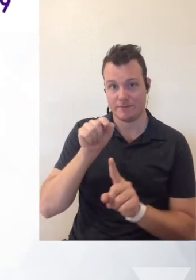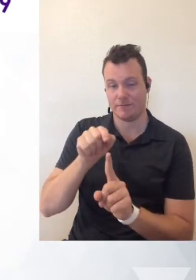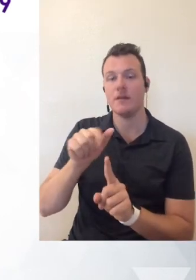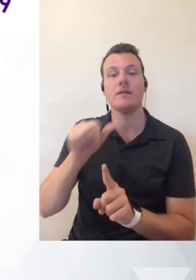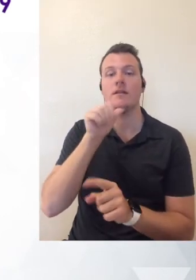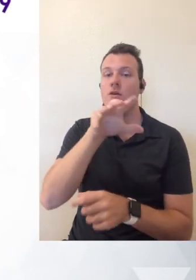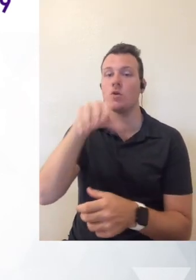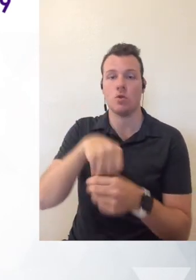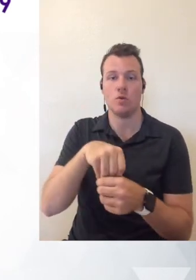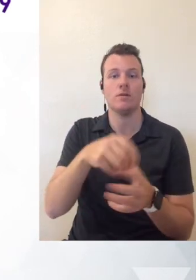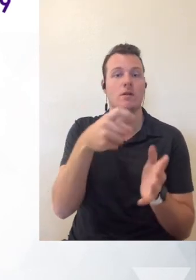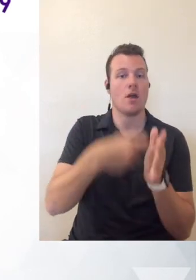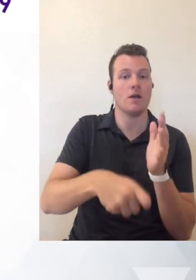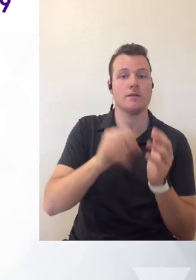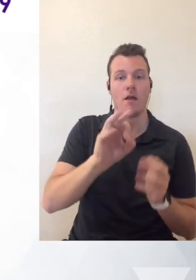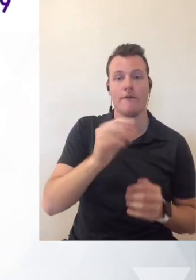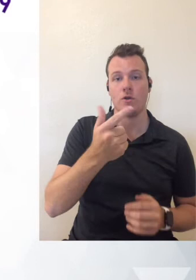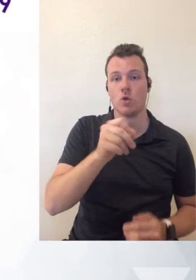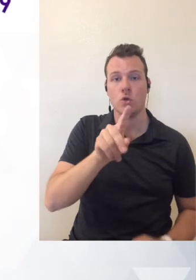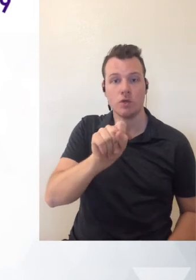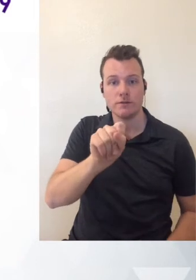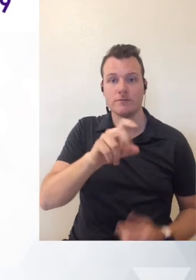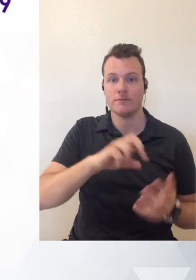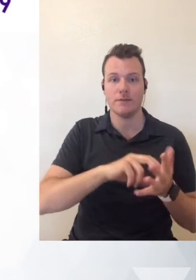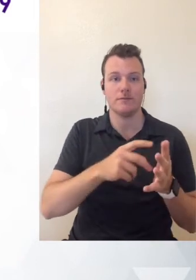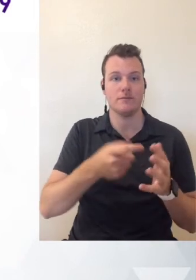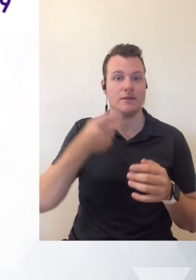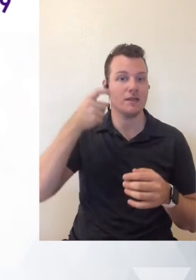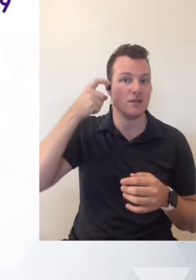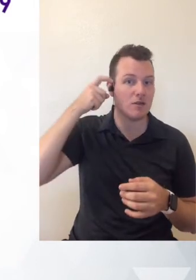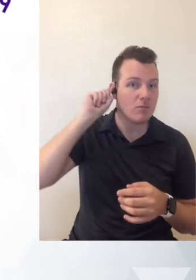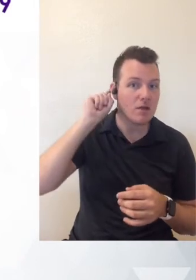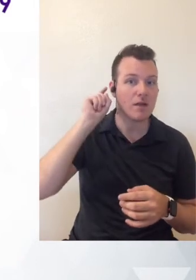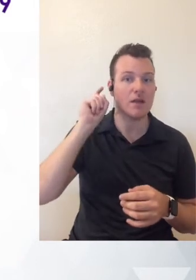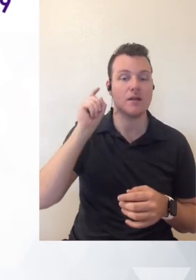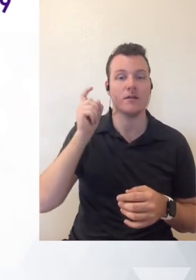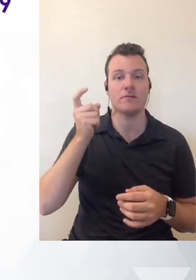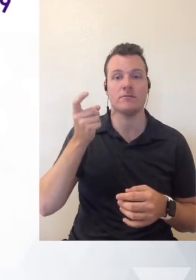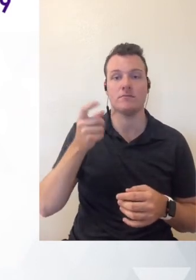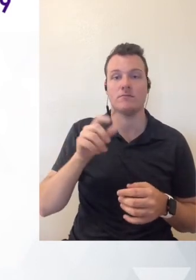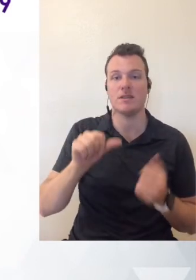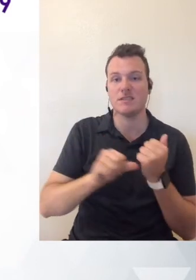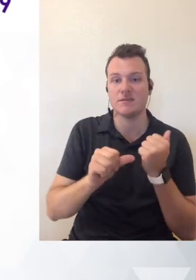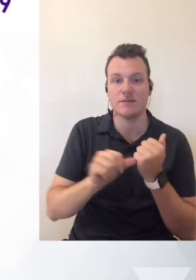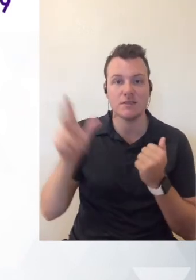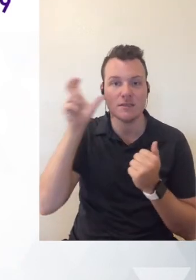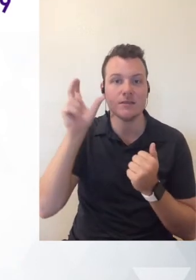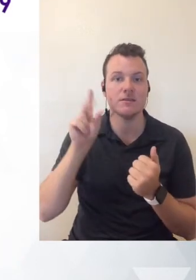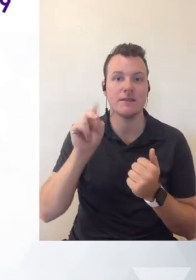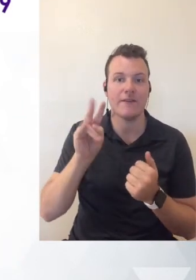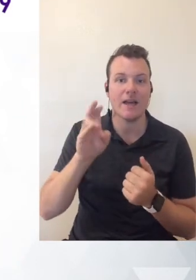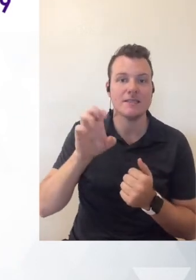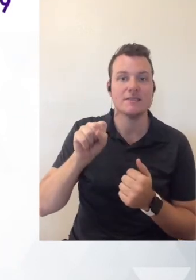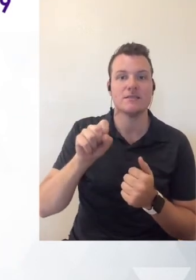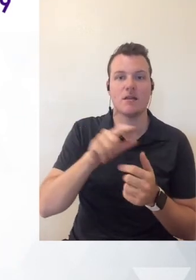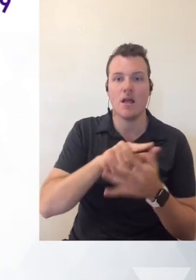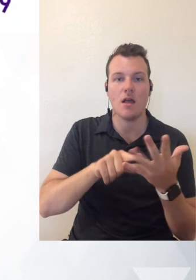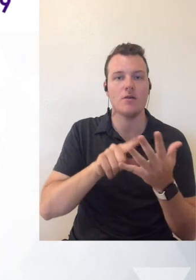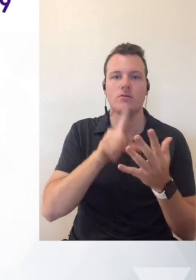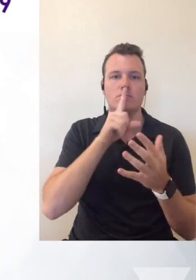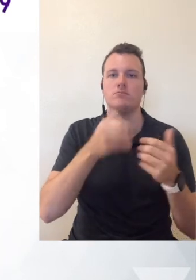not including the cost of goods. I'm not including the wholesale cost of my hearing aids and my assistive listening devices in the